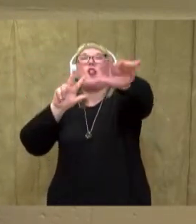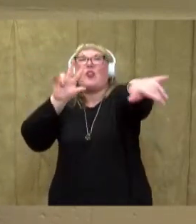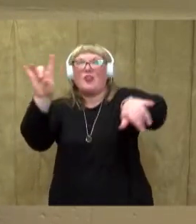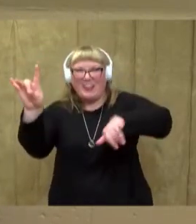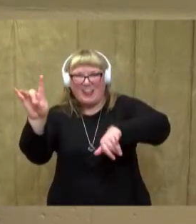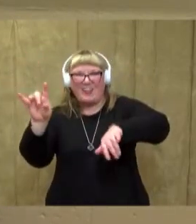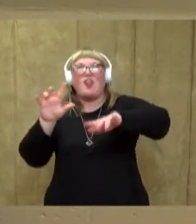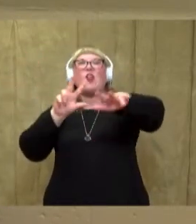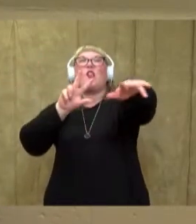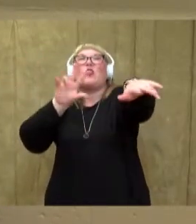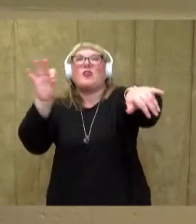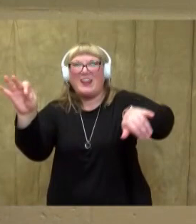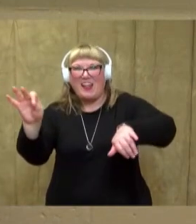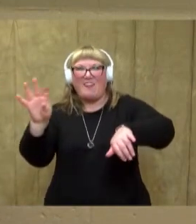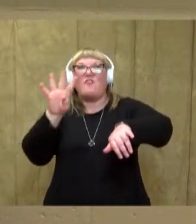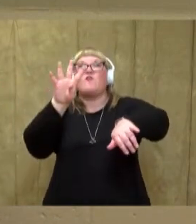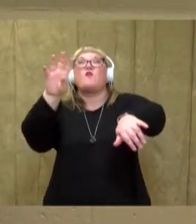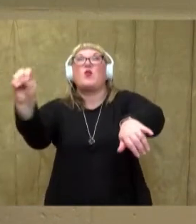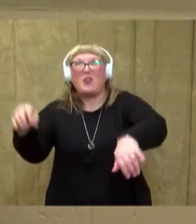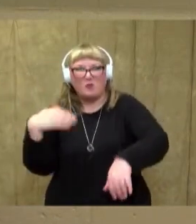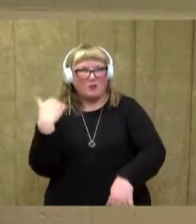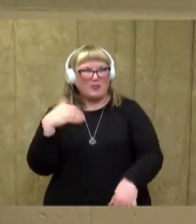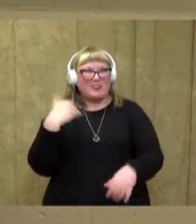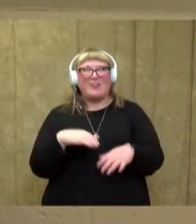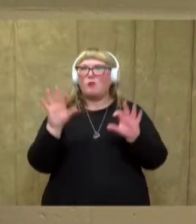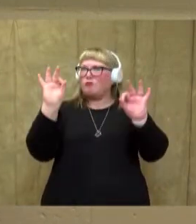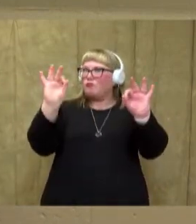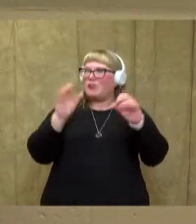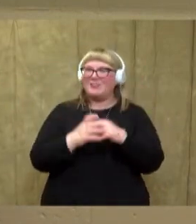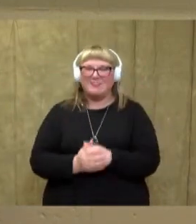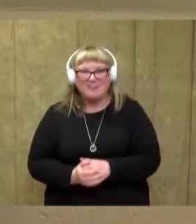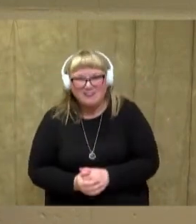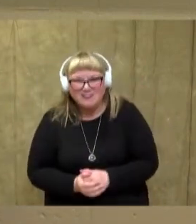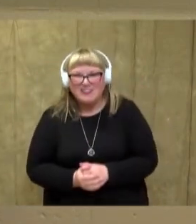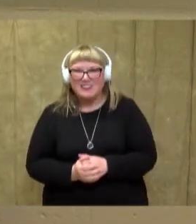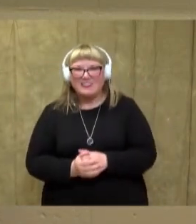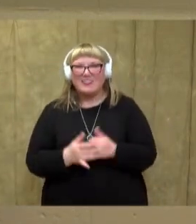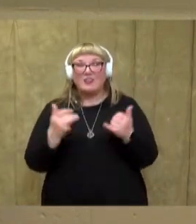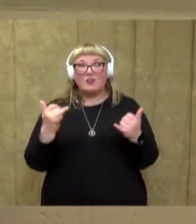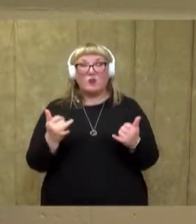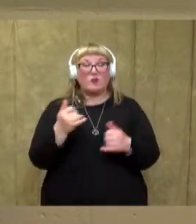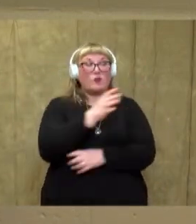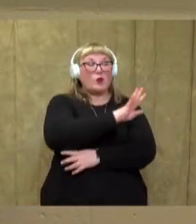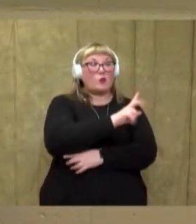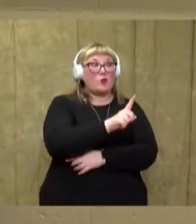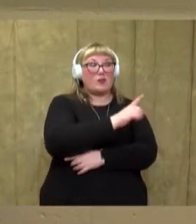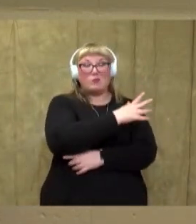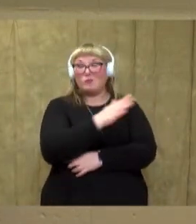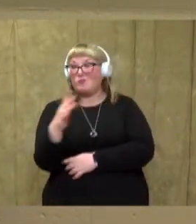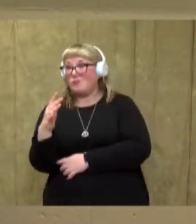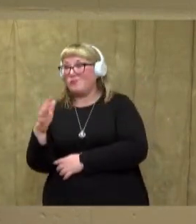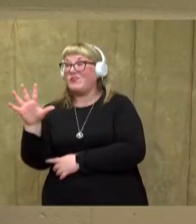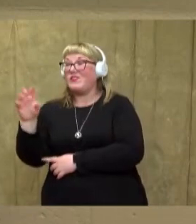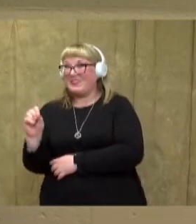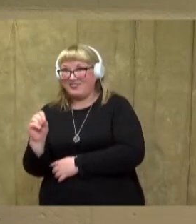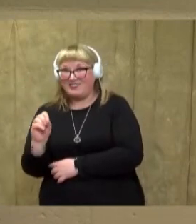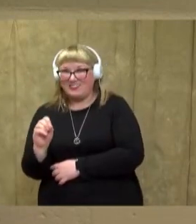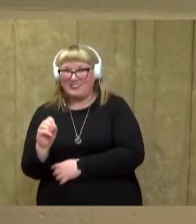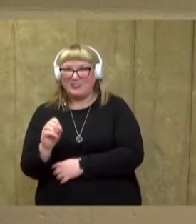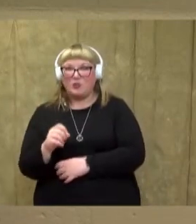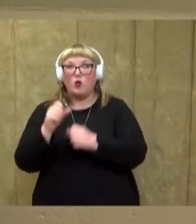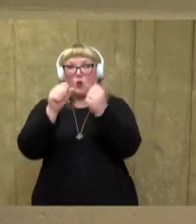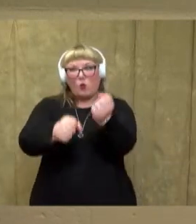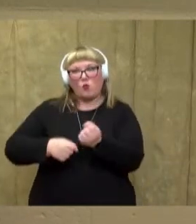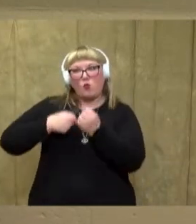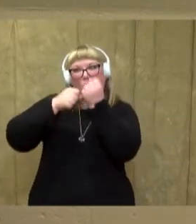38, 39, 40. Excellent job. Now let's try from 41 to 50.